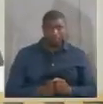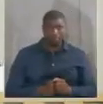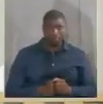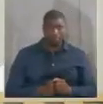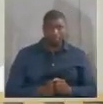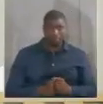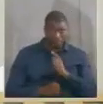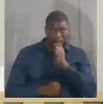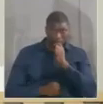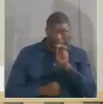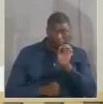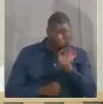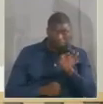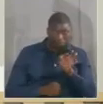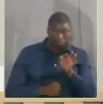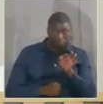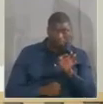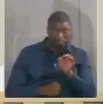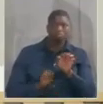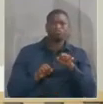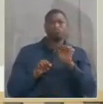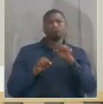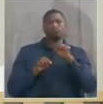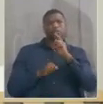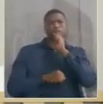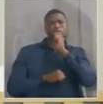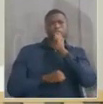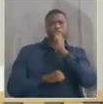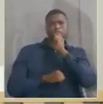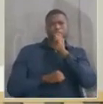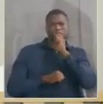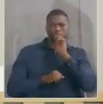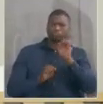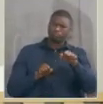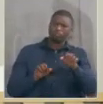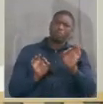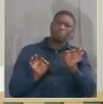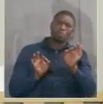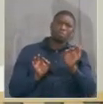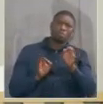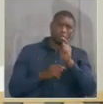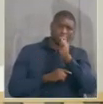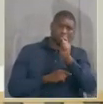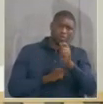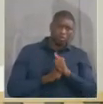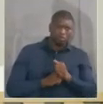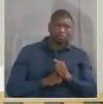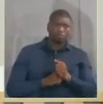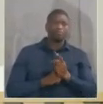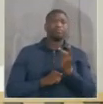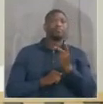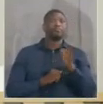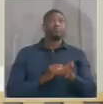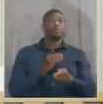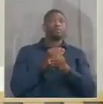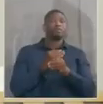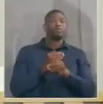Would that be correct? Yes, Commissioners, that will be correct. As